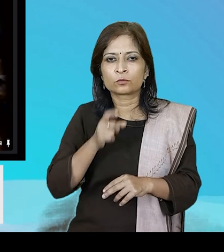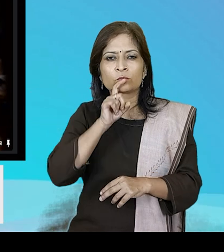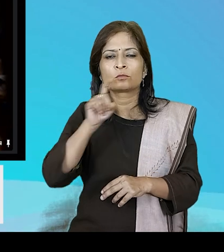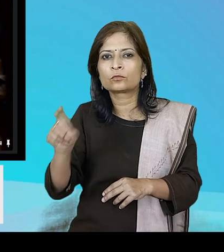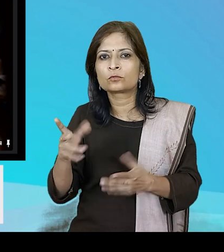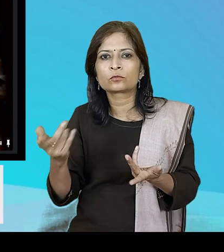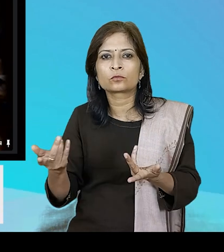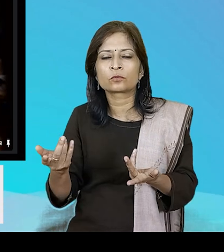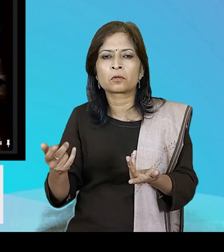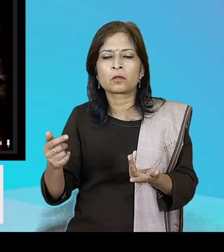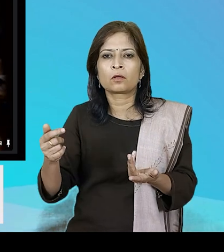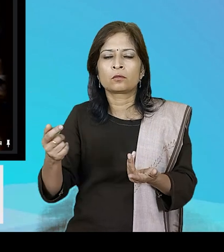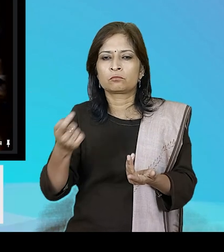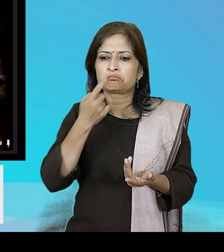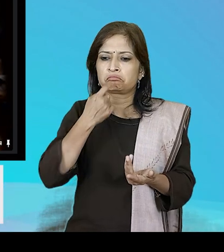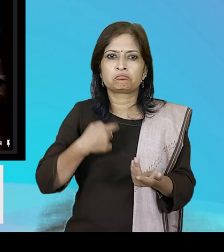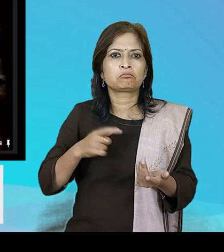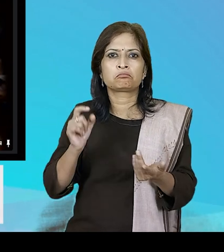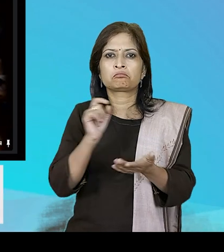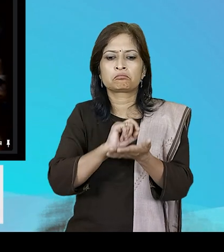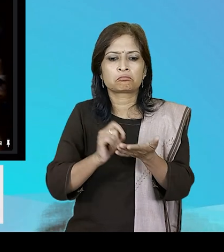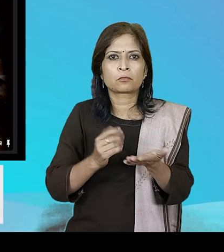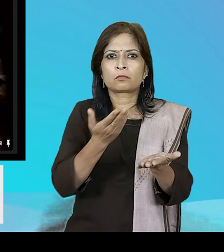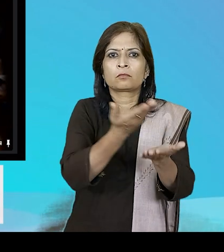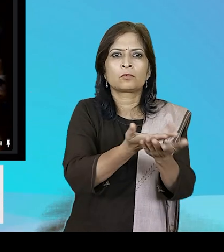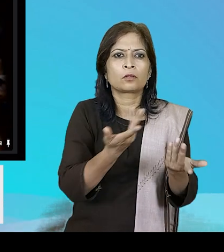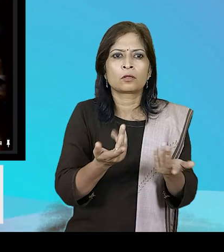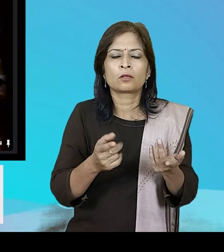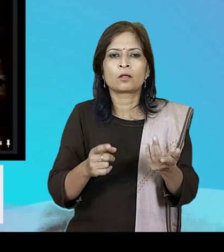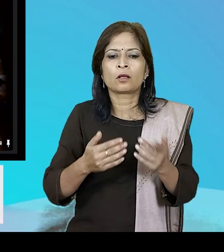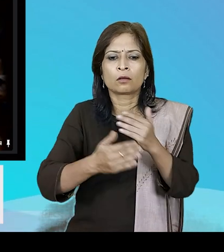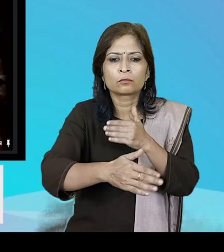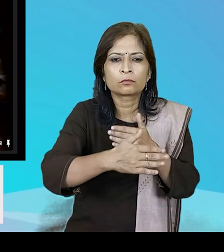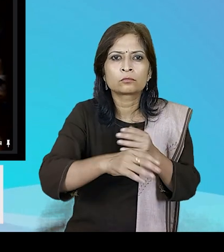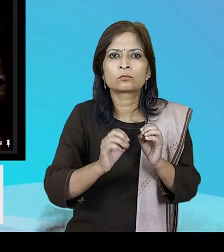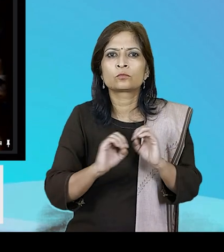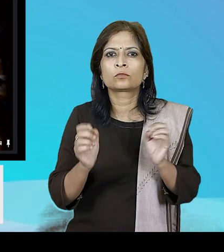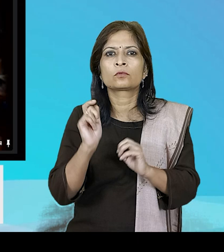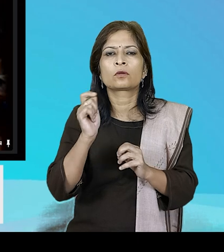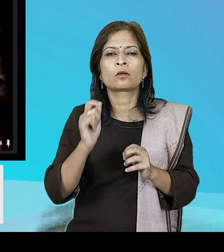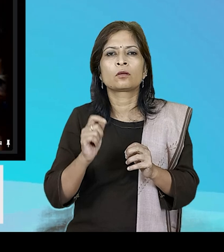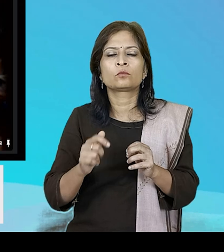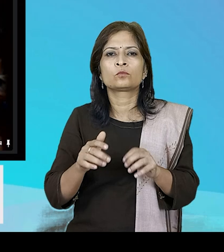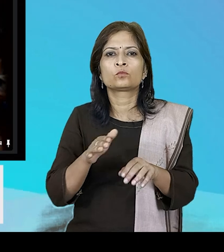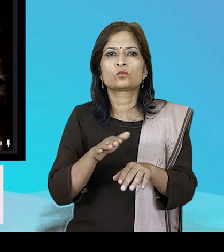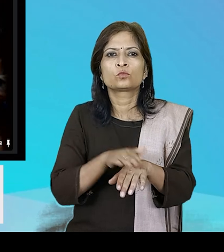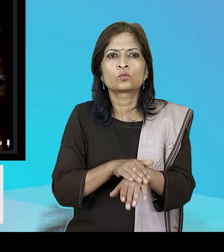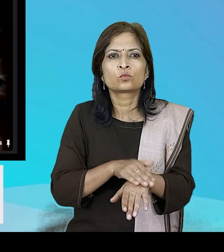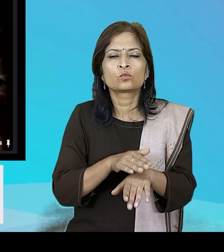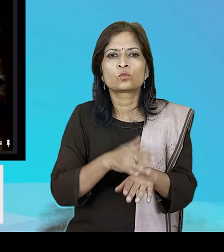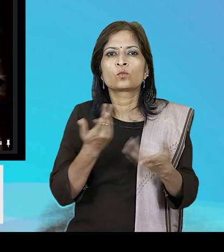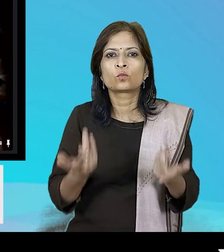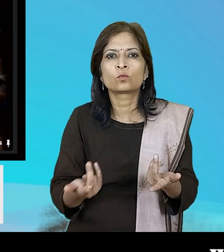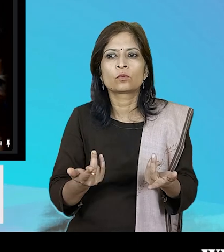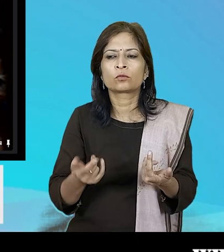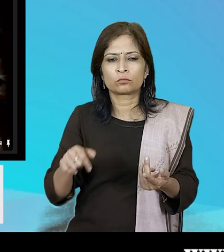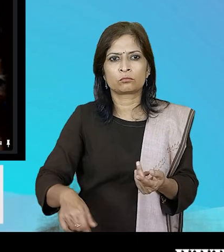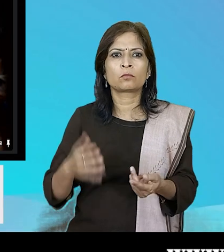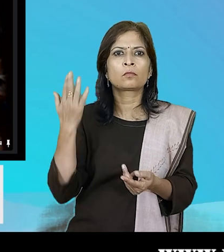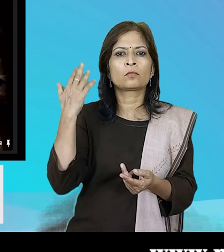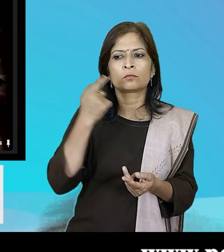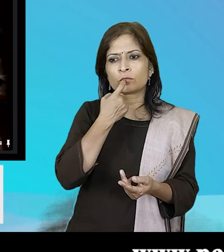oh, why is my application not being processed? And we say that, oh, but 2 months ago we sent out an